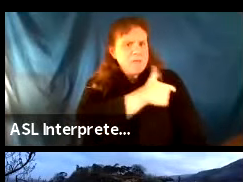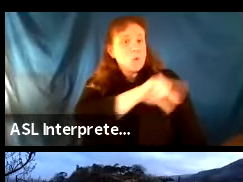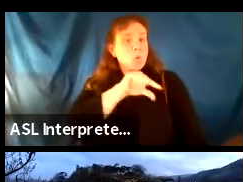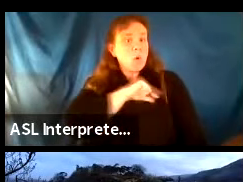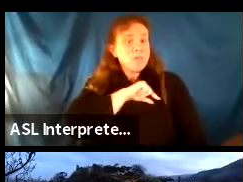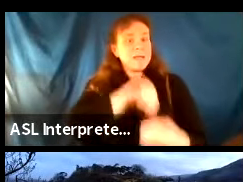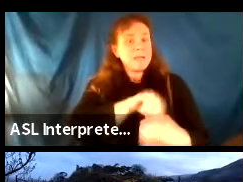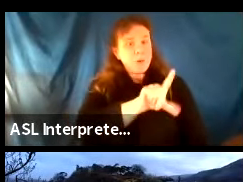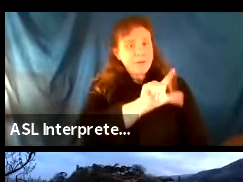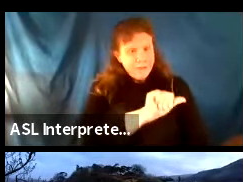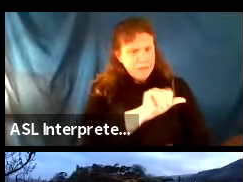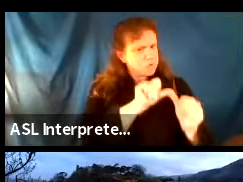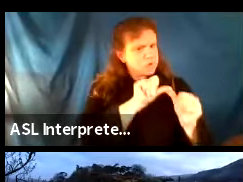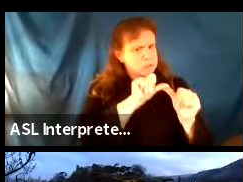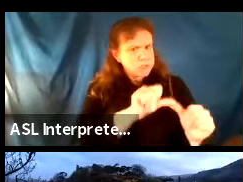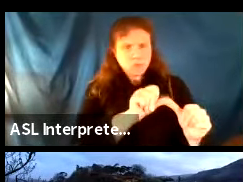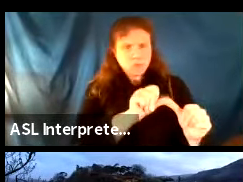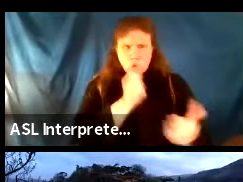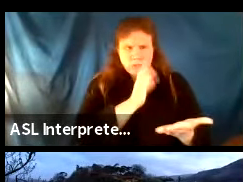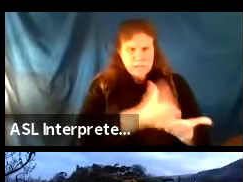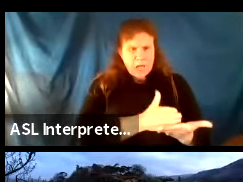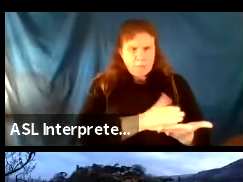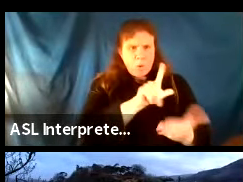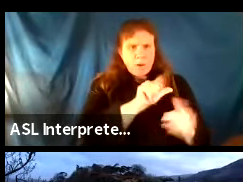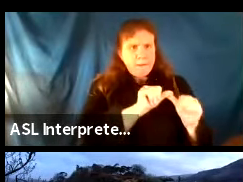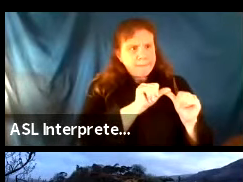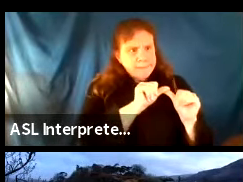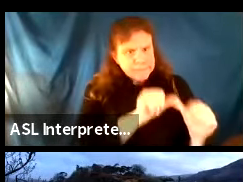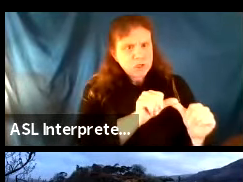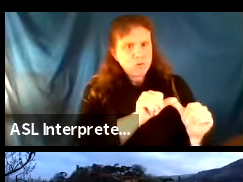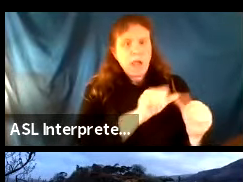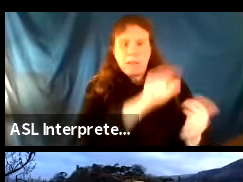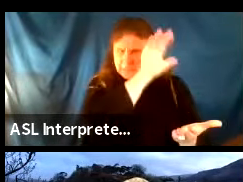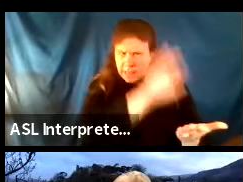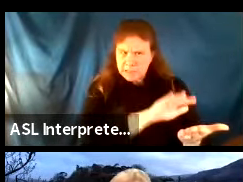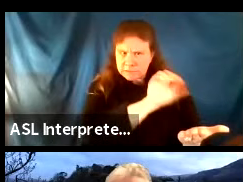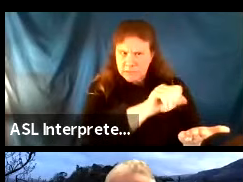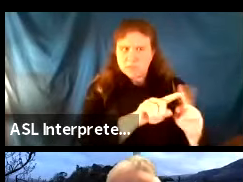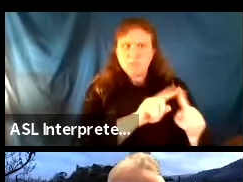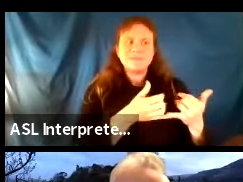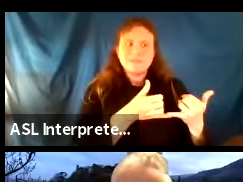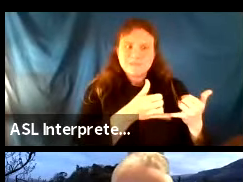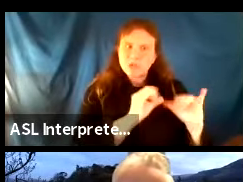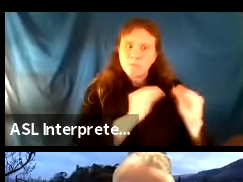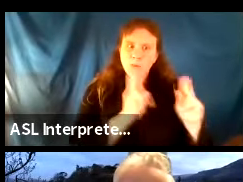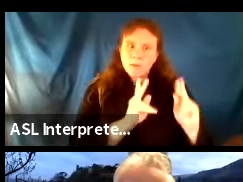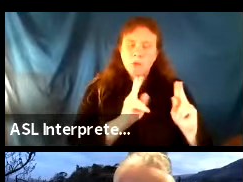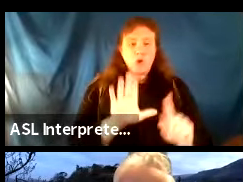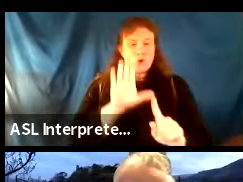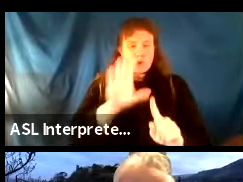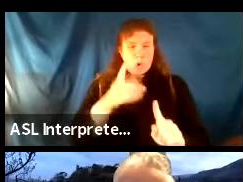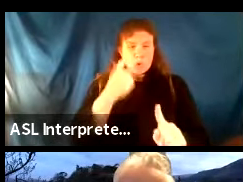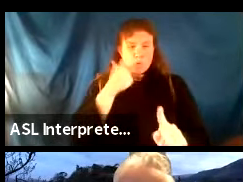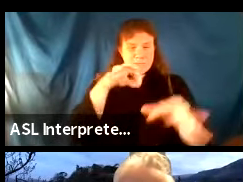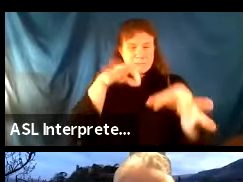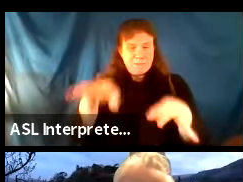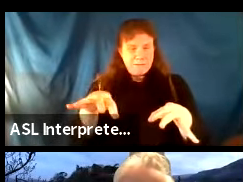to vaccinate them. They may be a smaller number, but so that what you described should not be happening.